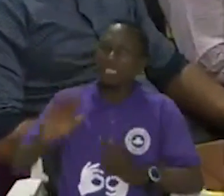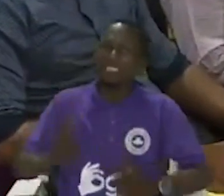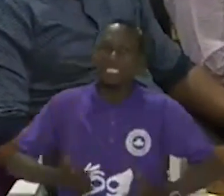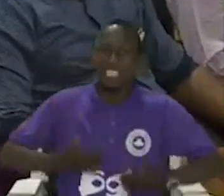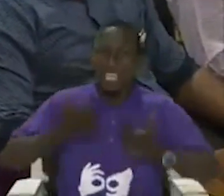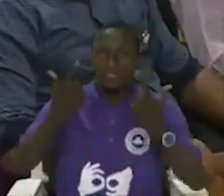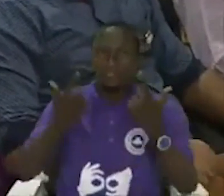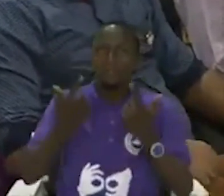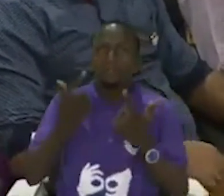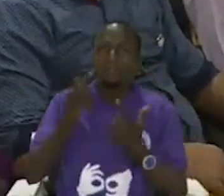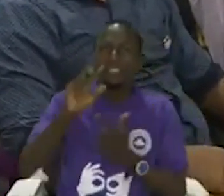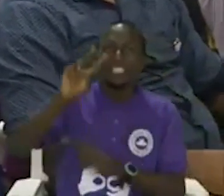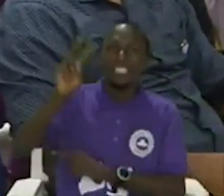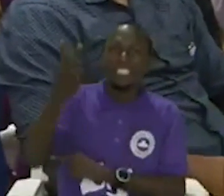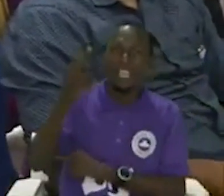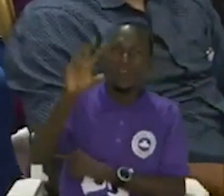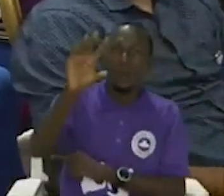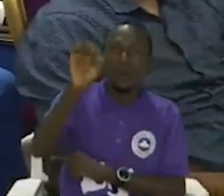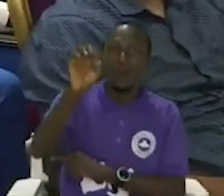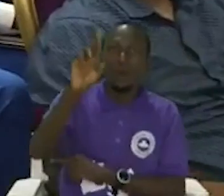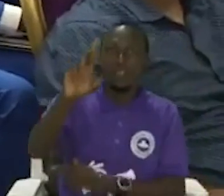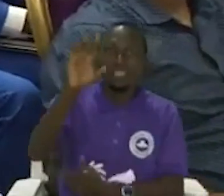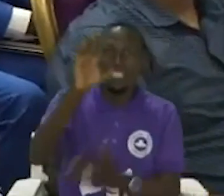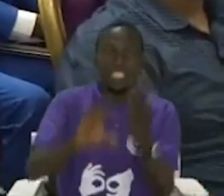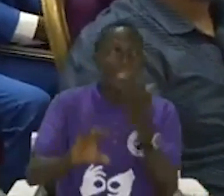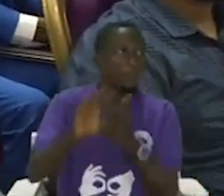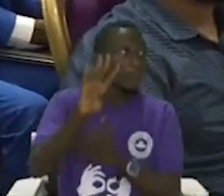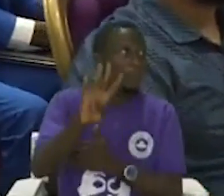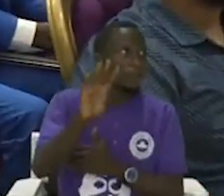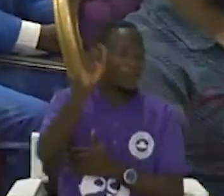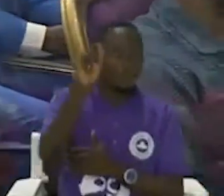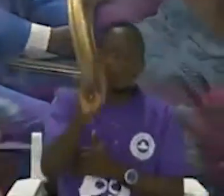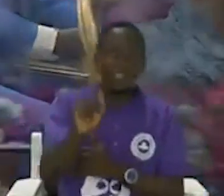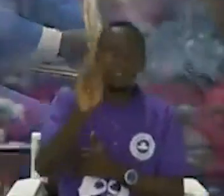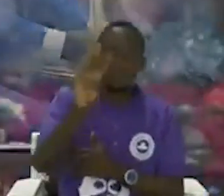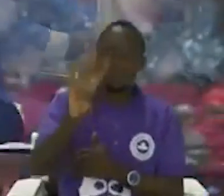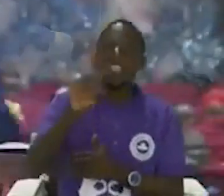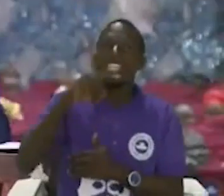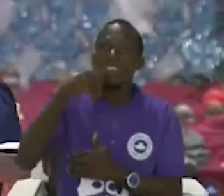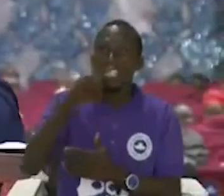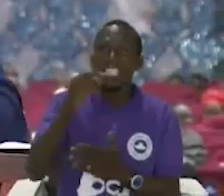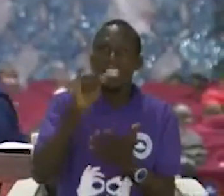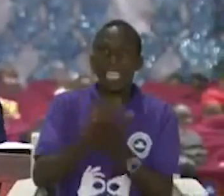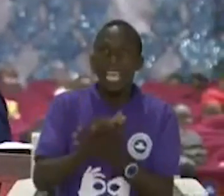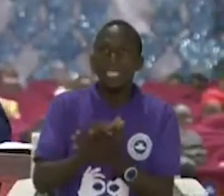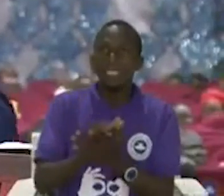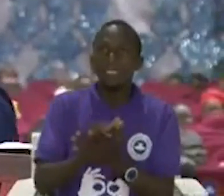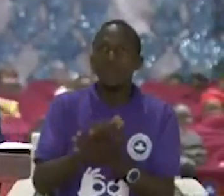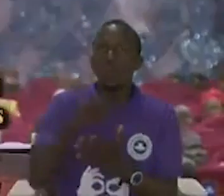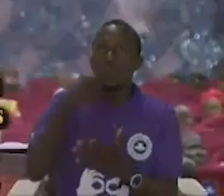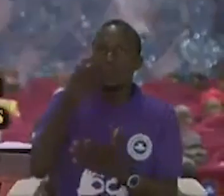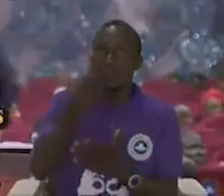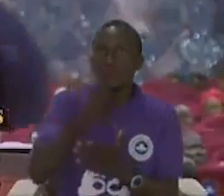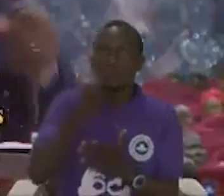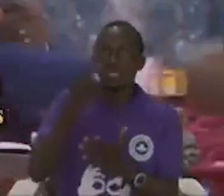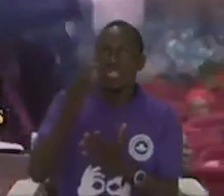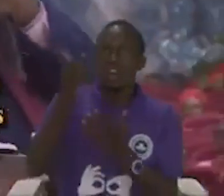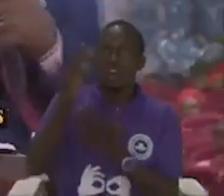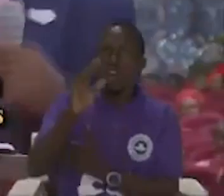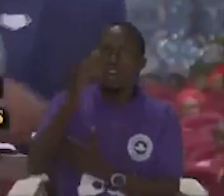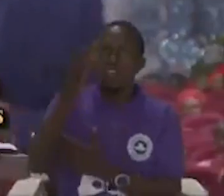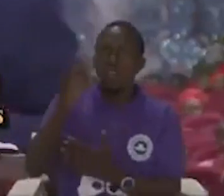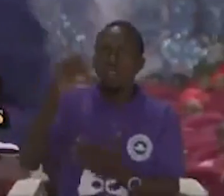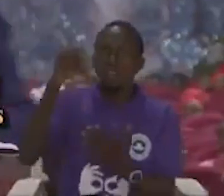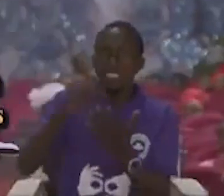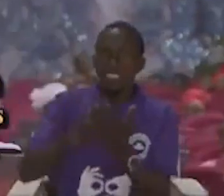In 2 Corinthians chapter 4, verse 4, 2 Corinthians chapter 4, verse 4, he said, whose mind the God of this world has